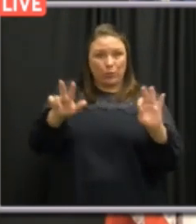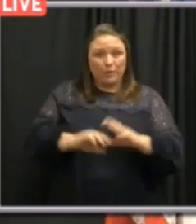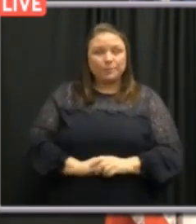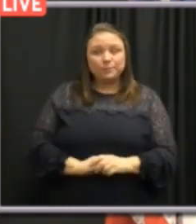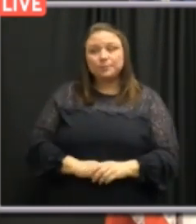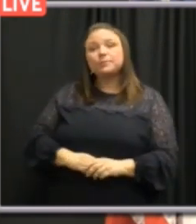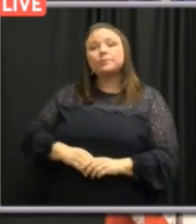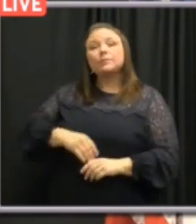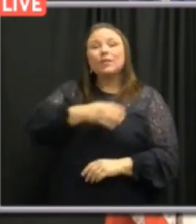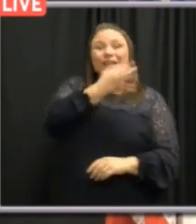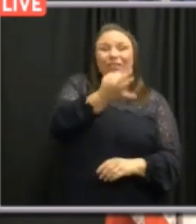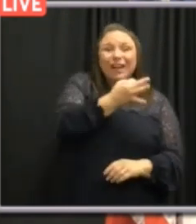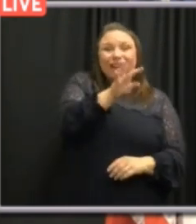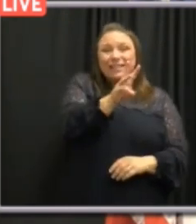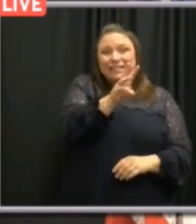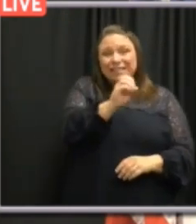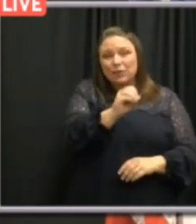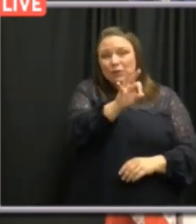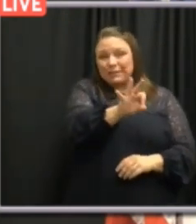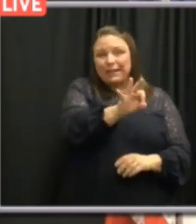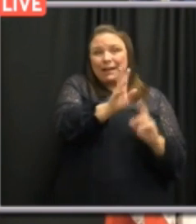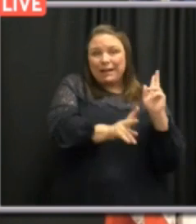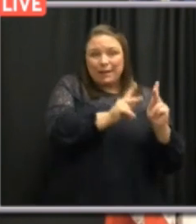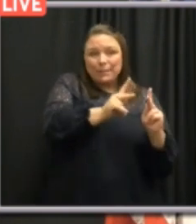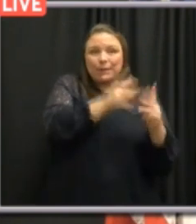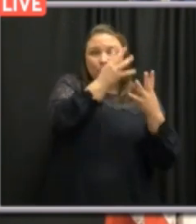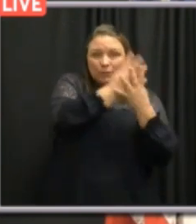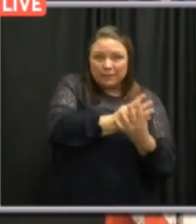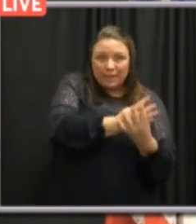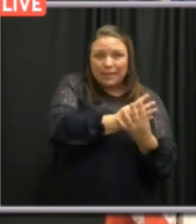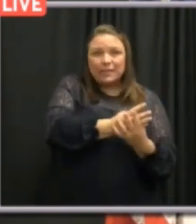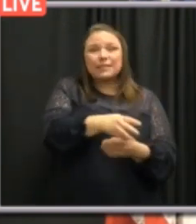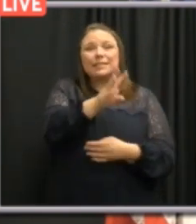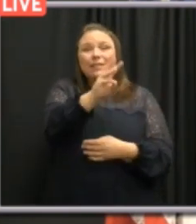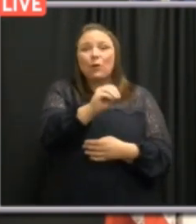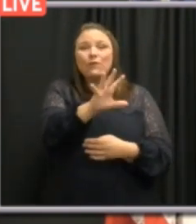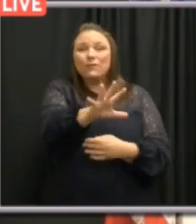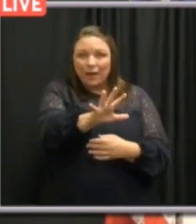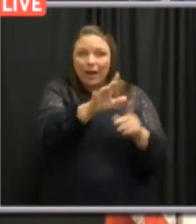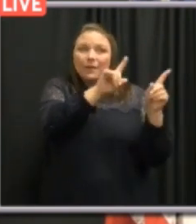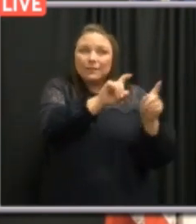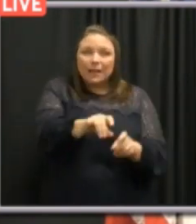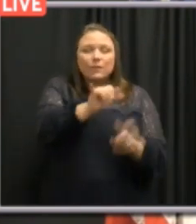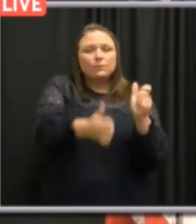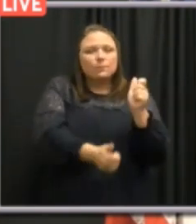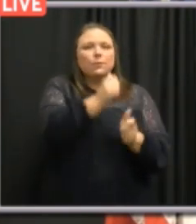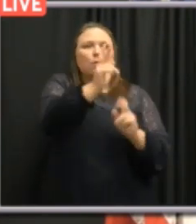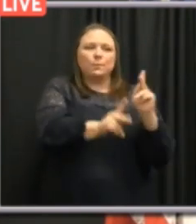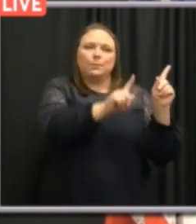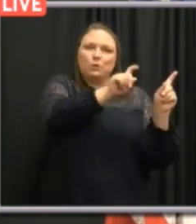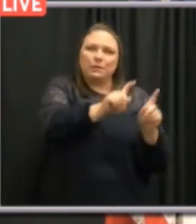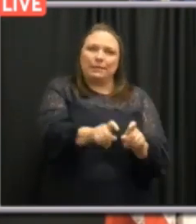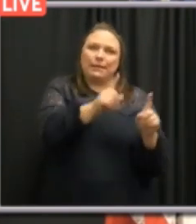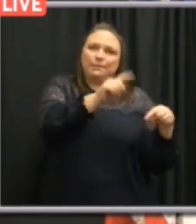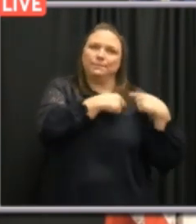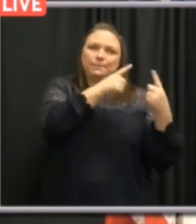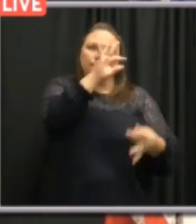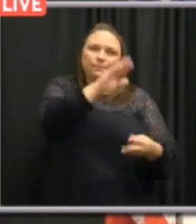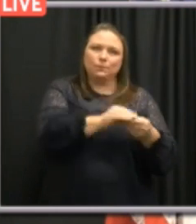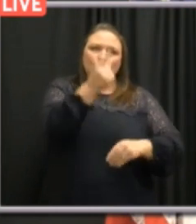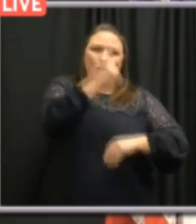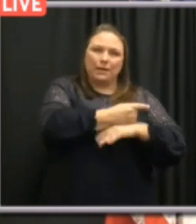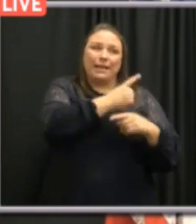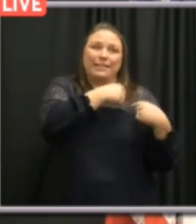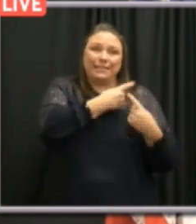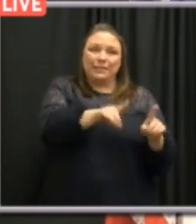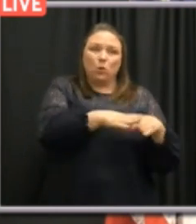On Friday, 609 people were assessed and 605 of them were tested. This is the most people we had assessed in a single day since the